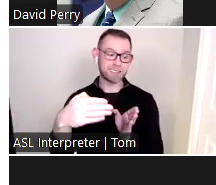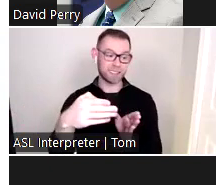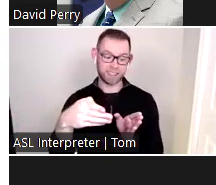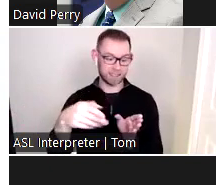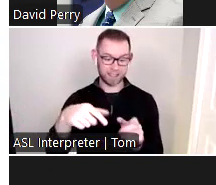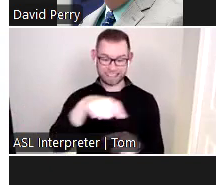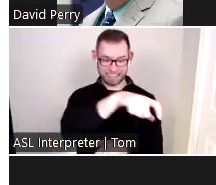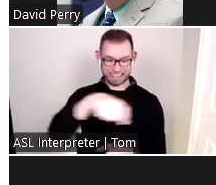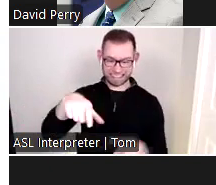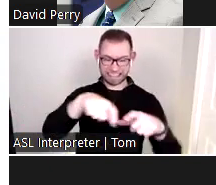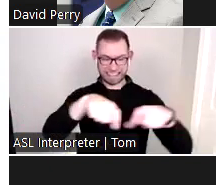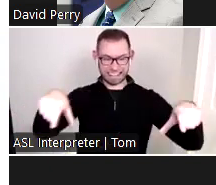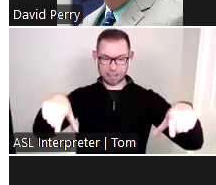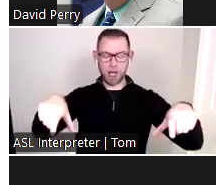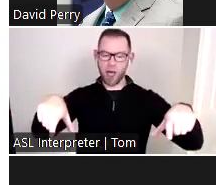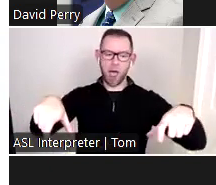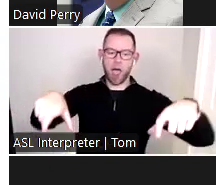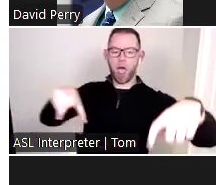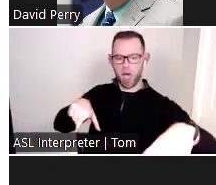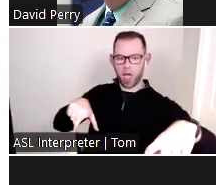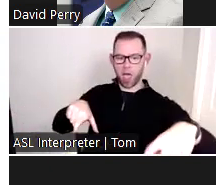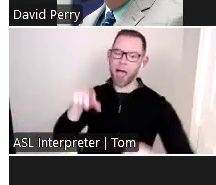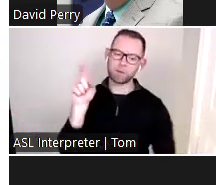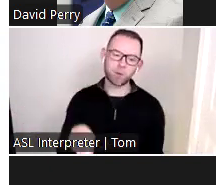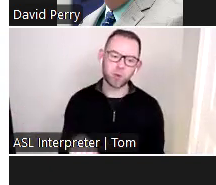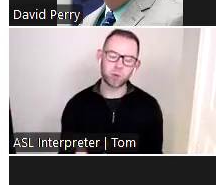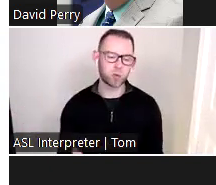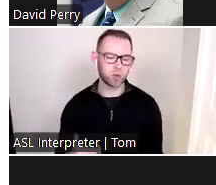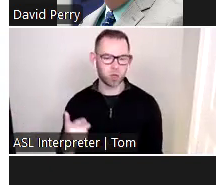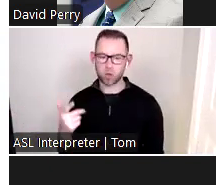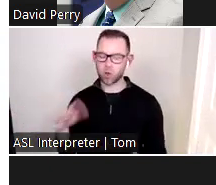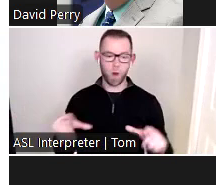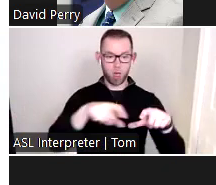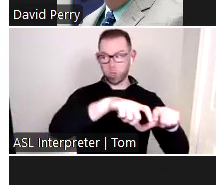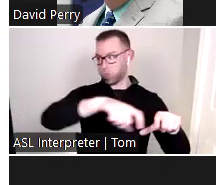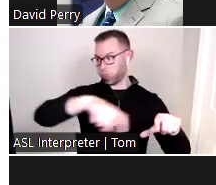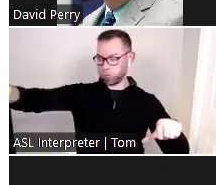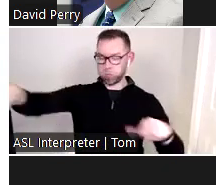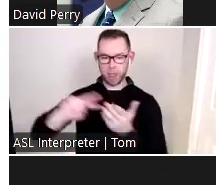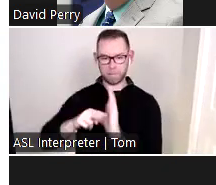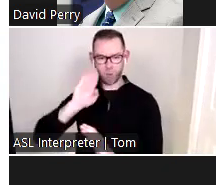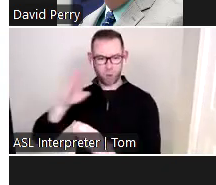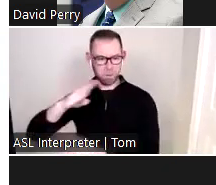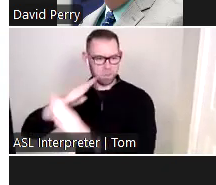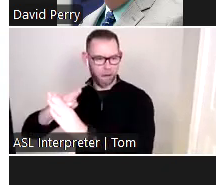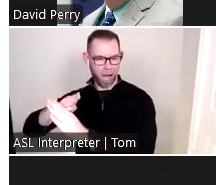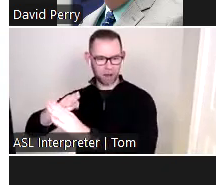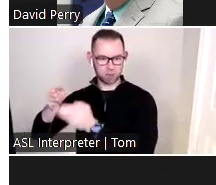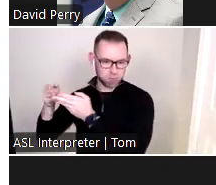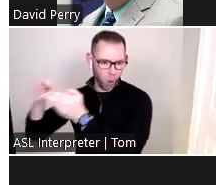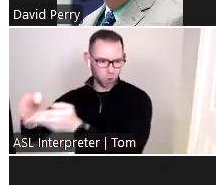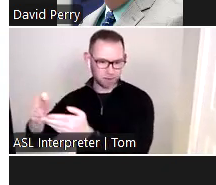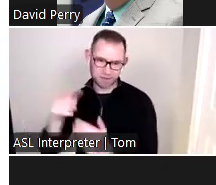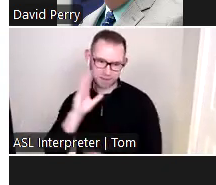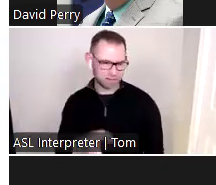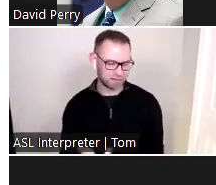it is parallel to the navigational channel and does not extend into it. The location of the dock is